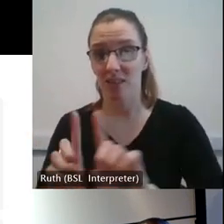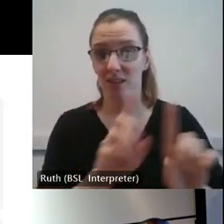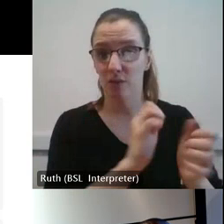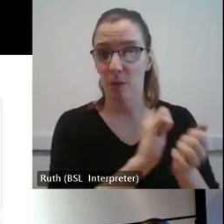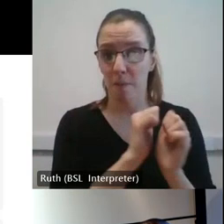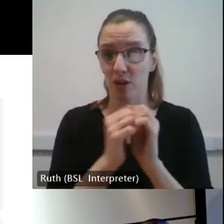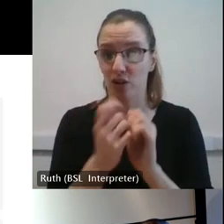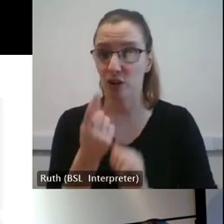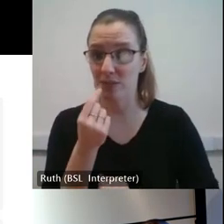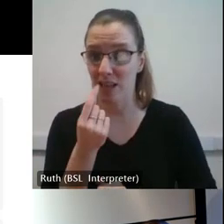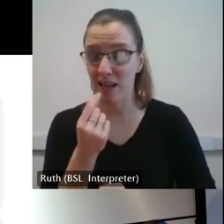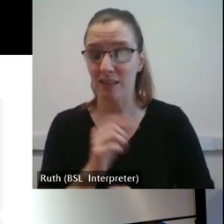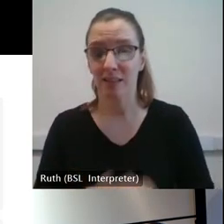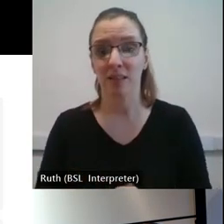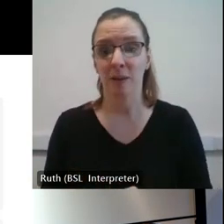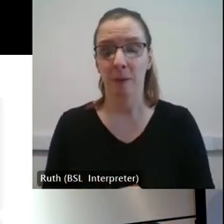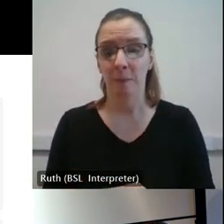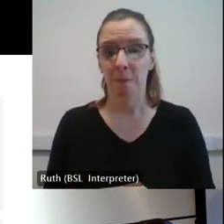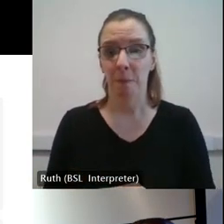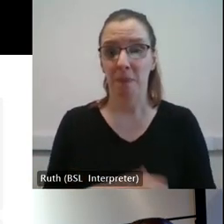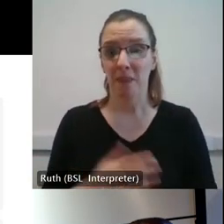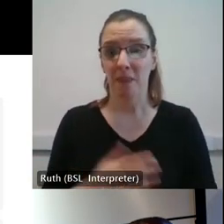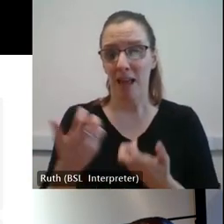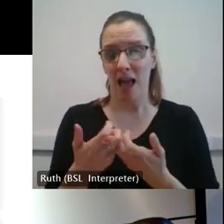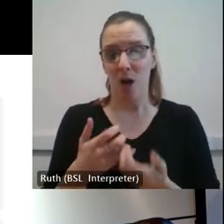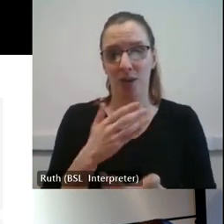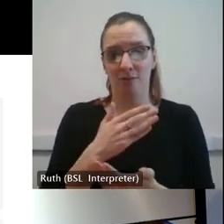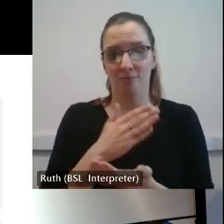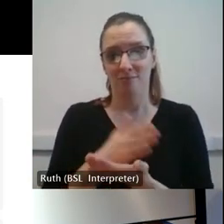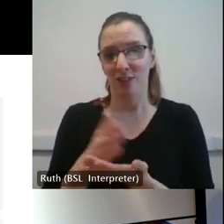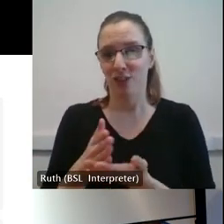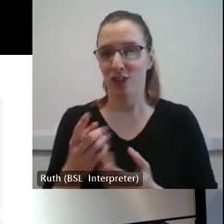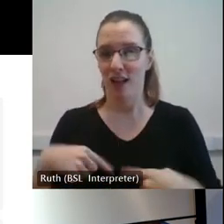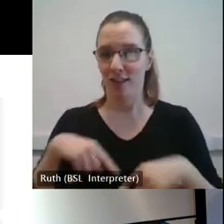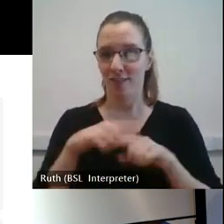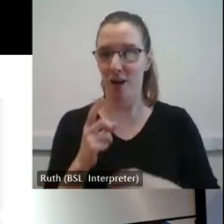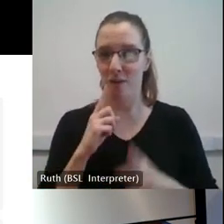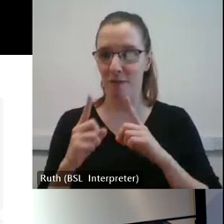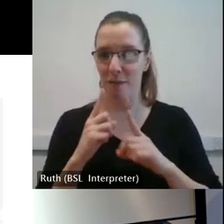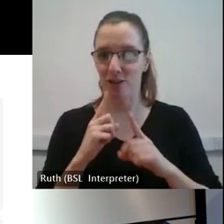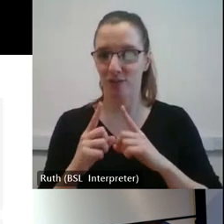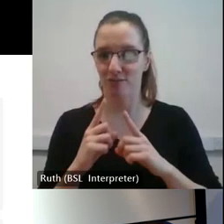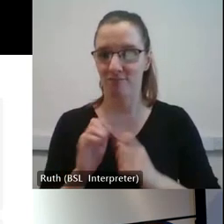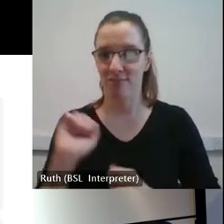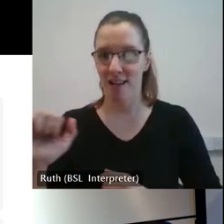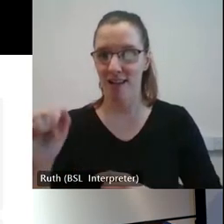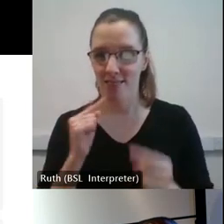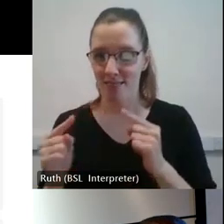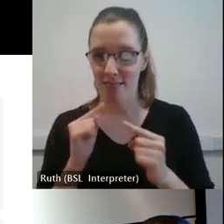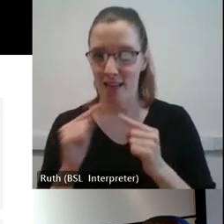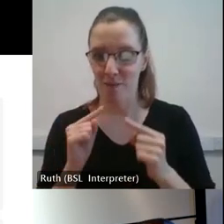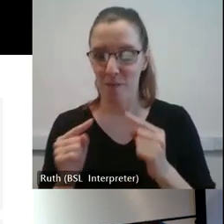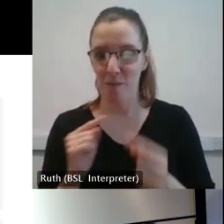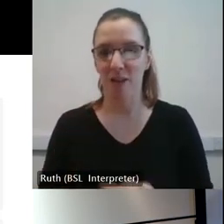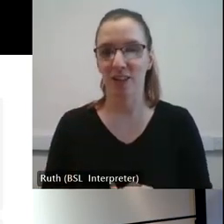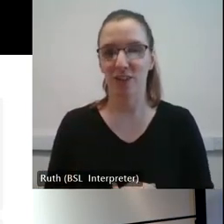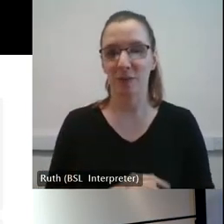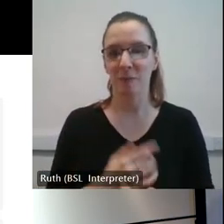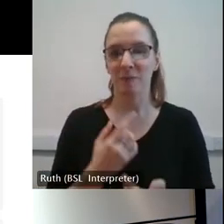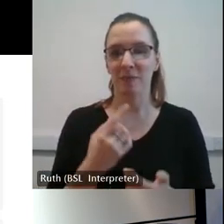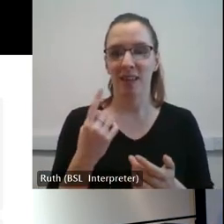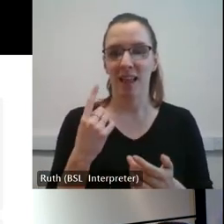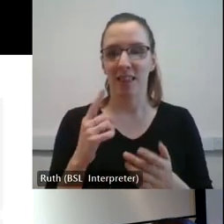that we can, how we can share even stuff, you know, we can share. I think Jeff,